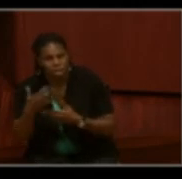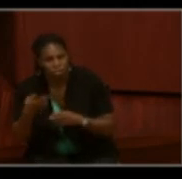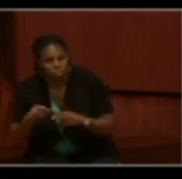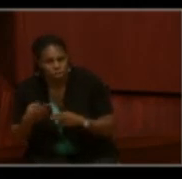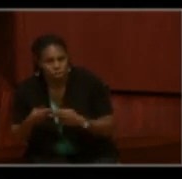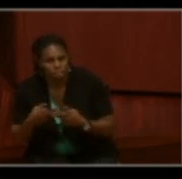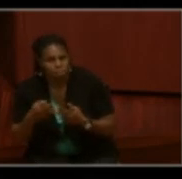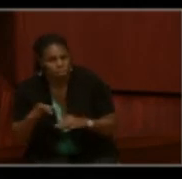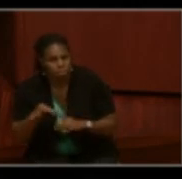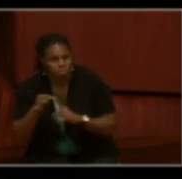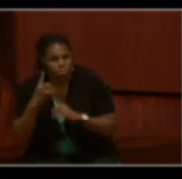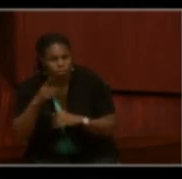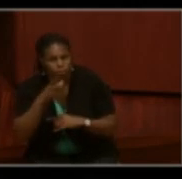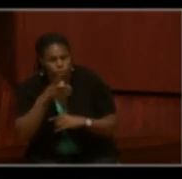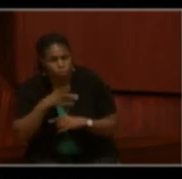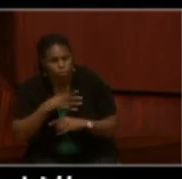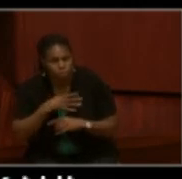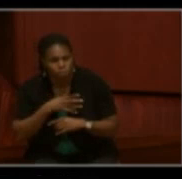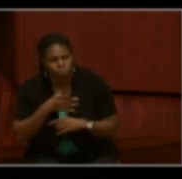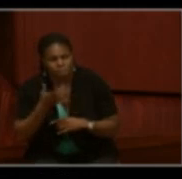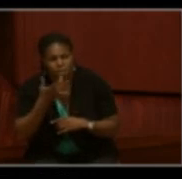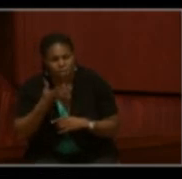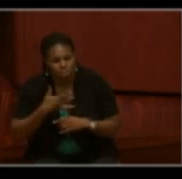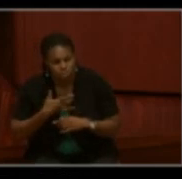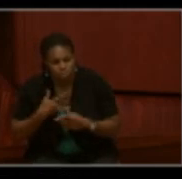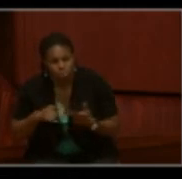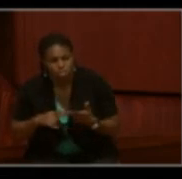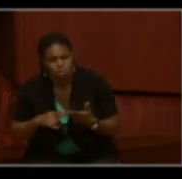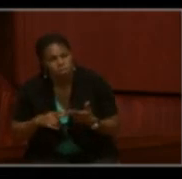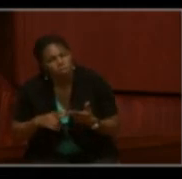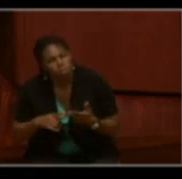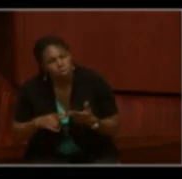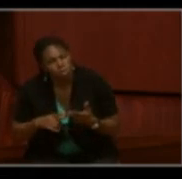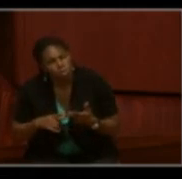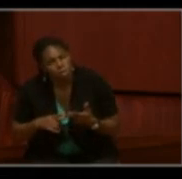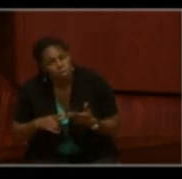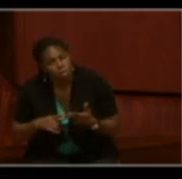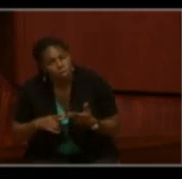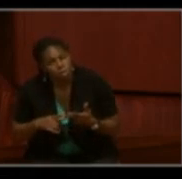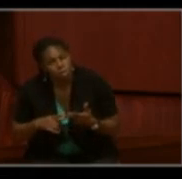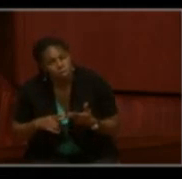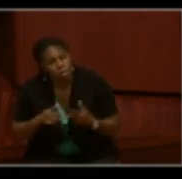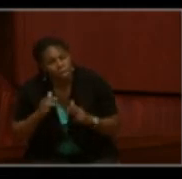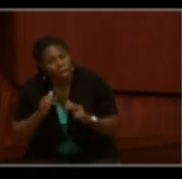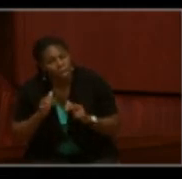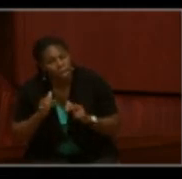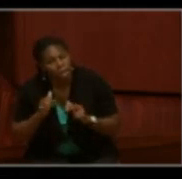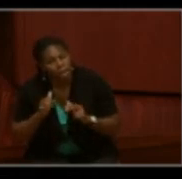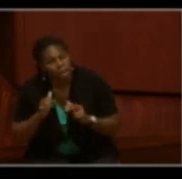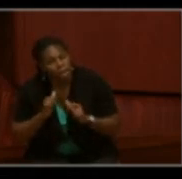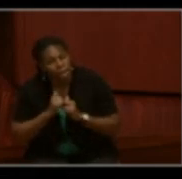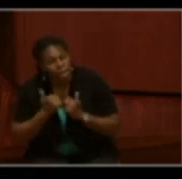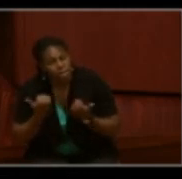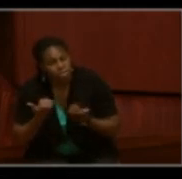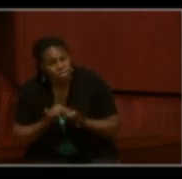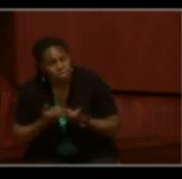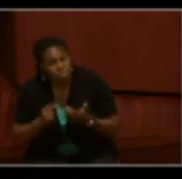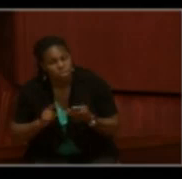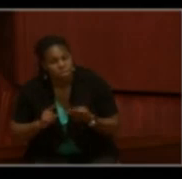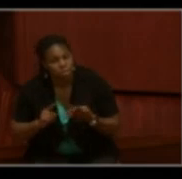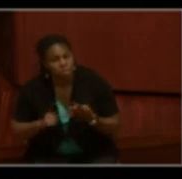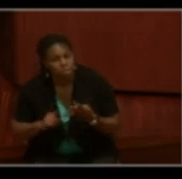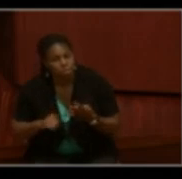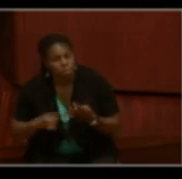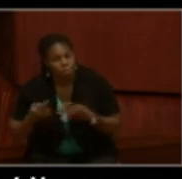for women. Dates of birth, their employing agency or agencies. Dates of employment,